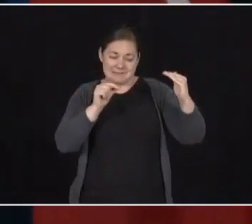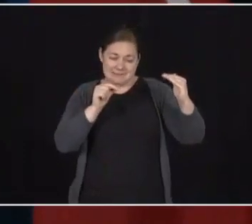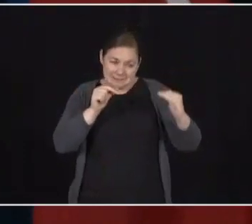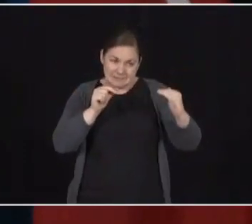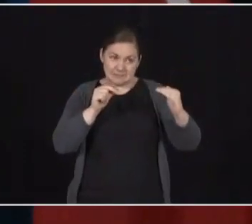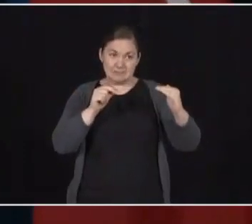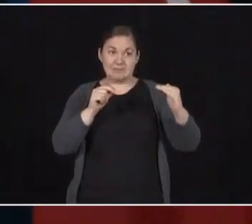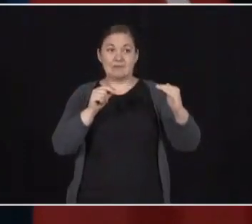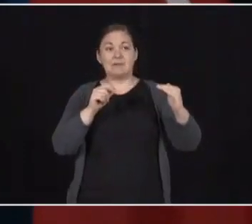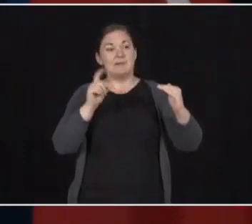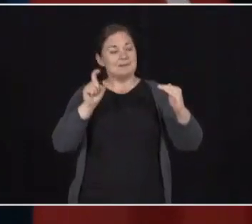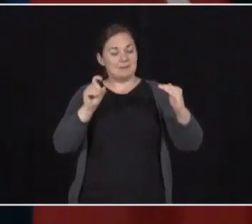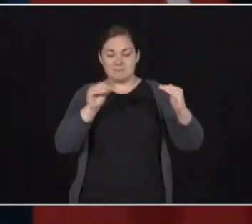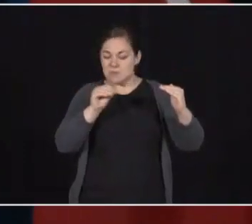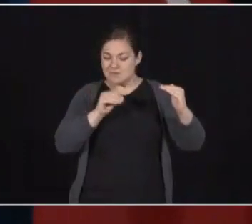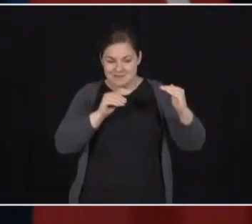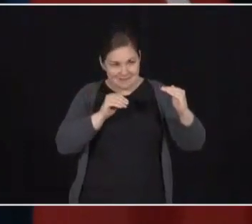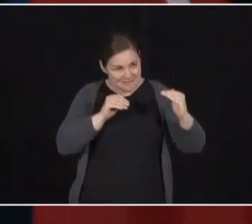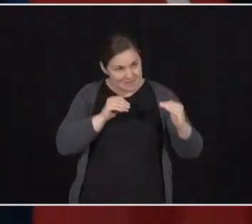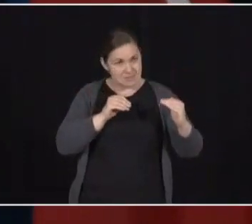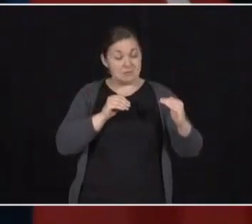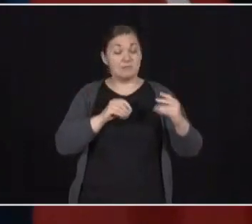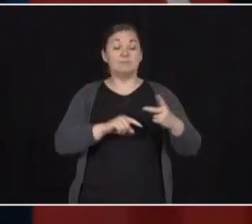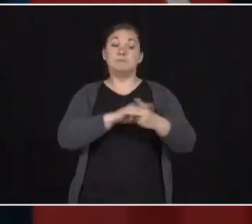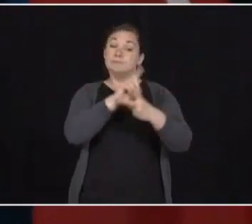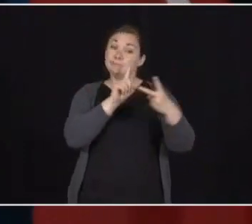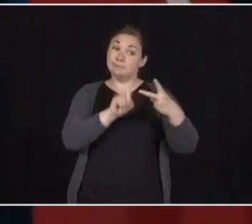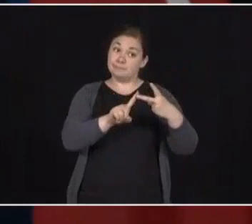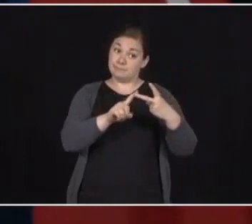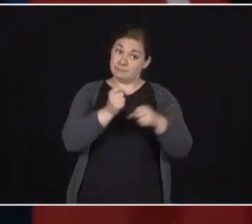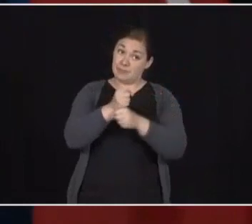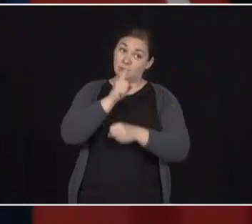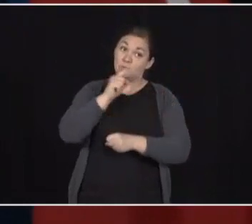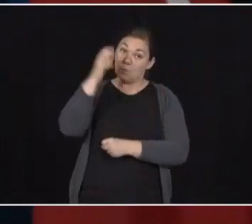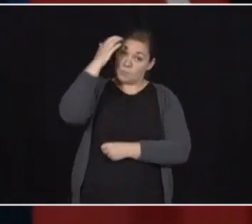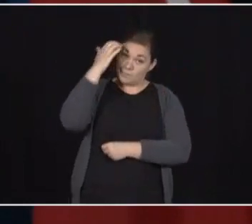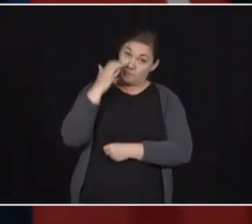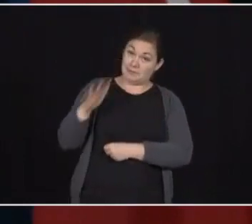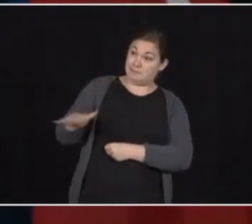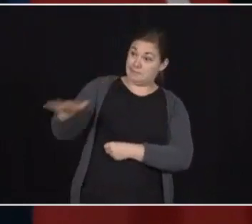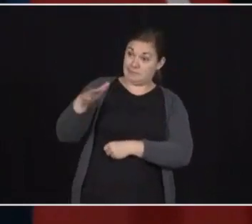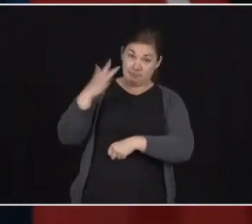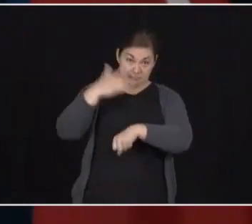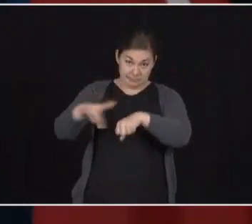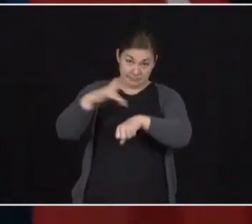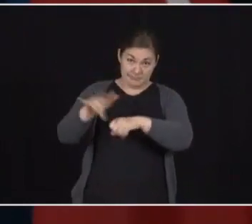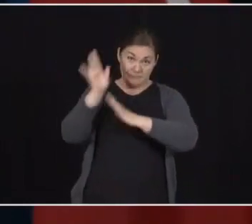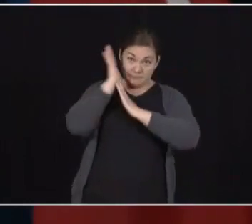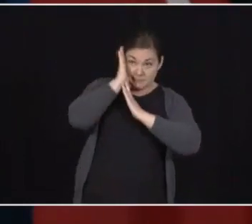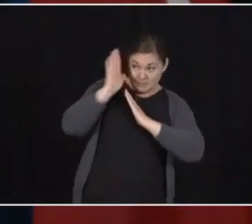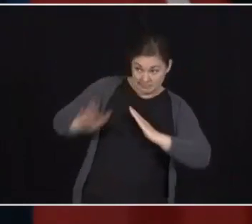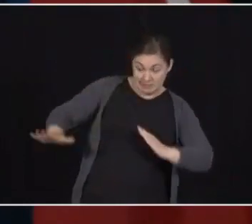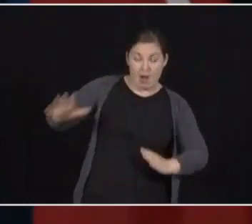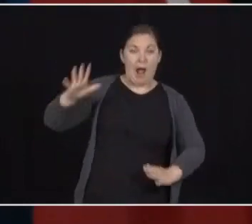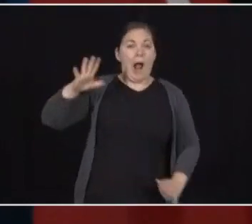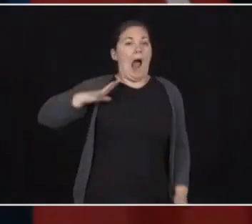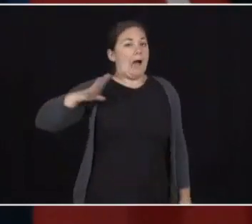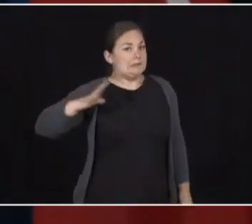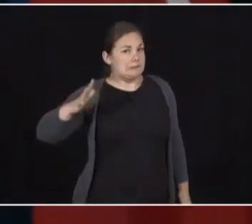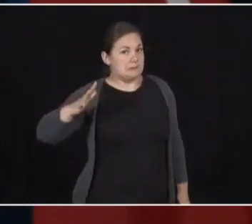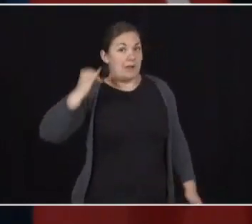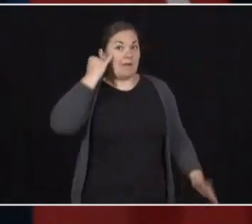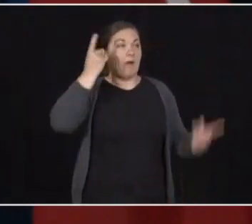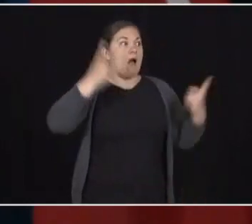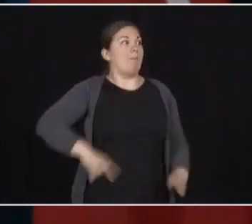sure that we have sufficient capacity in our hospitals if there's any surge in COVID-19 cases. We also need to make sure that